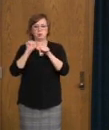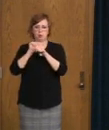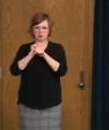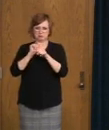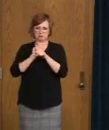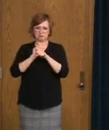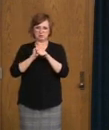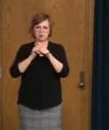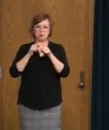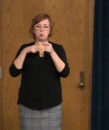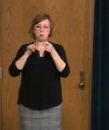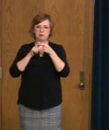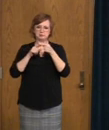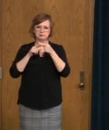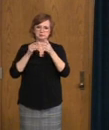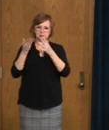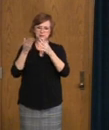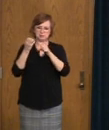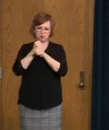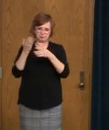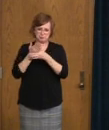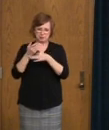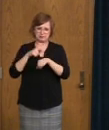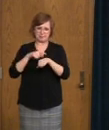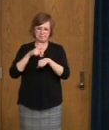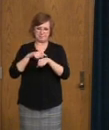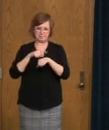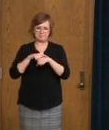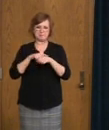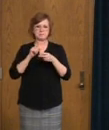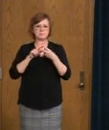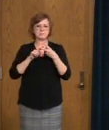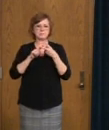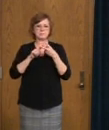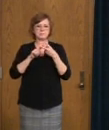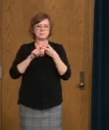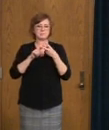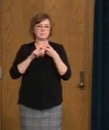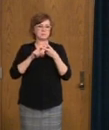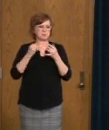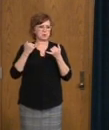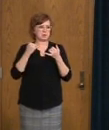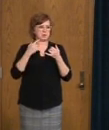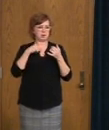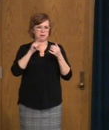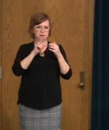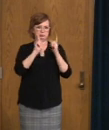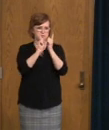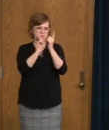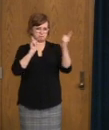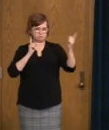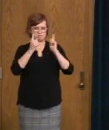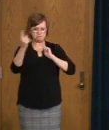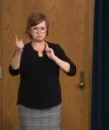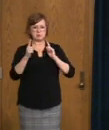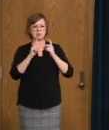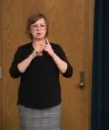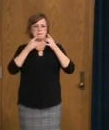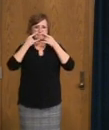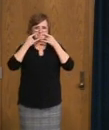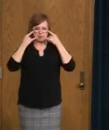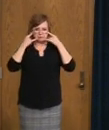for example. And that's why, we have to practice what we're doing right now, for example, masks, physical distancing, hand hygiene,